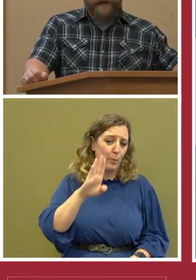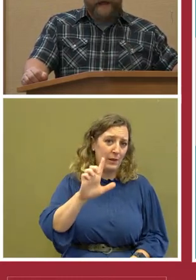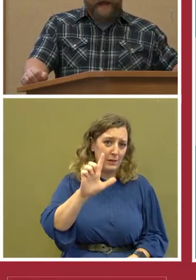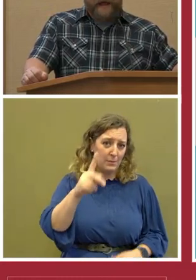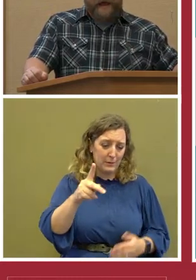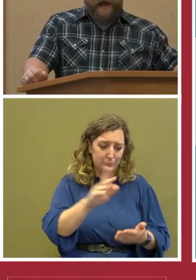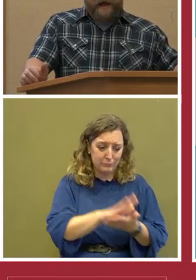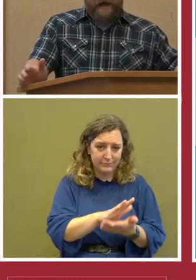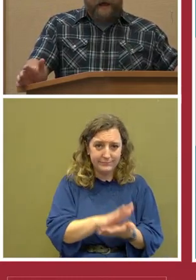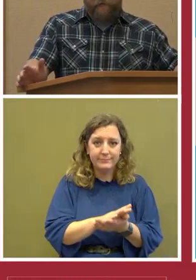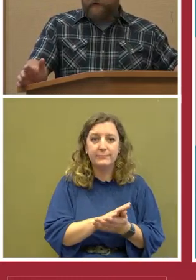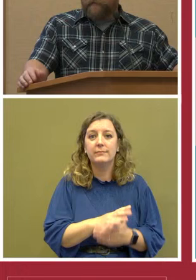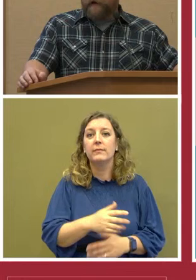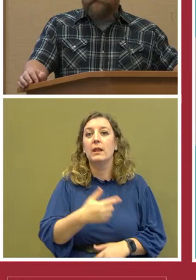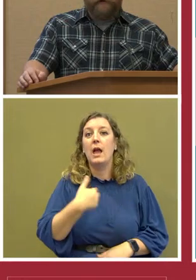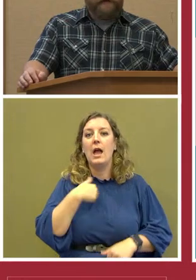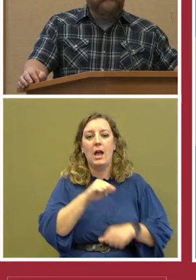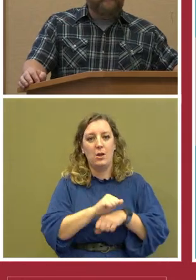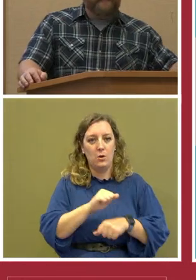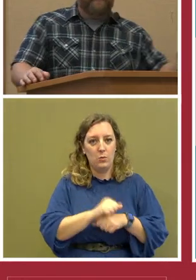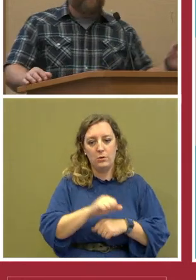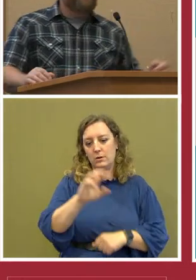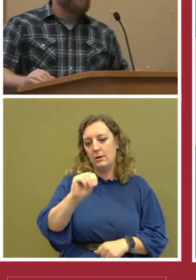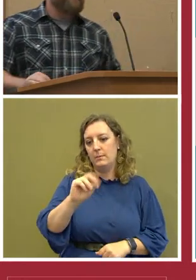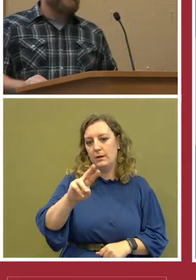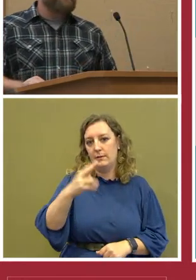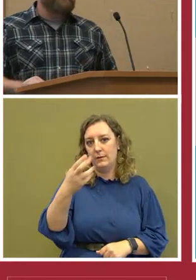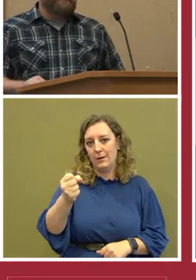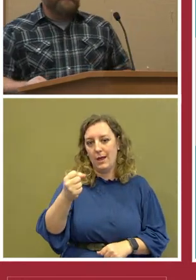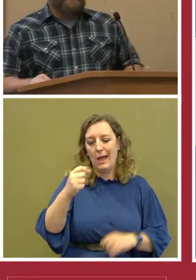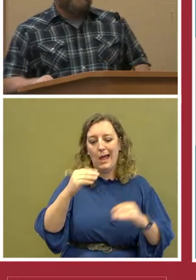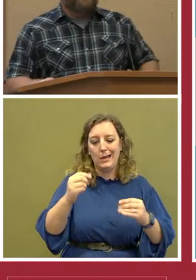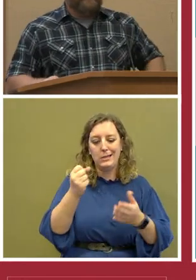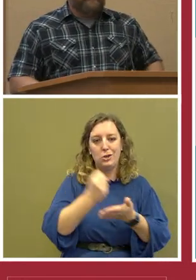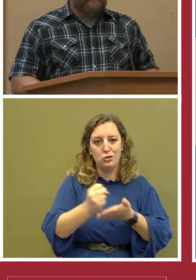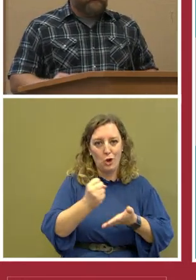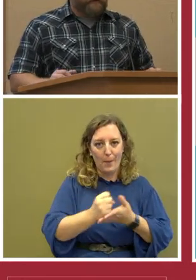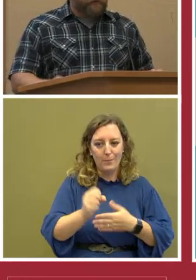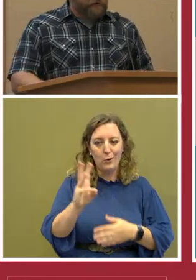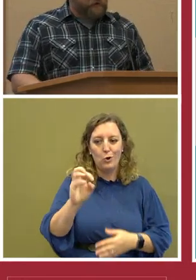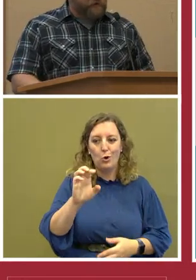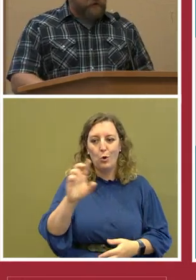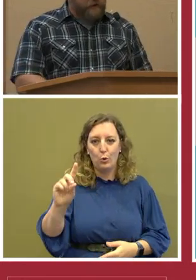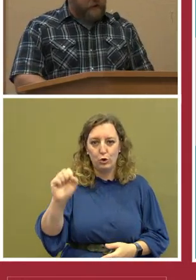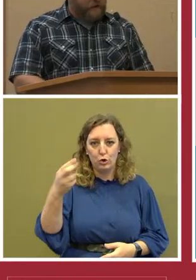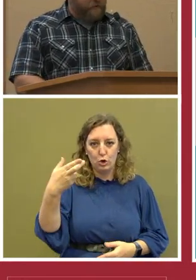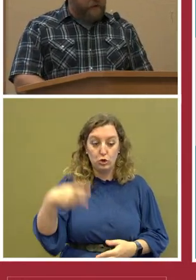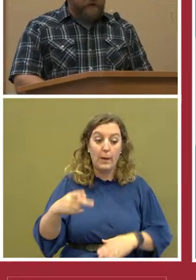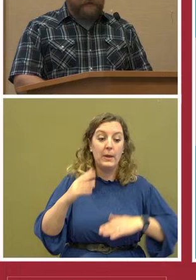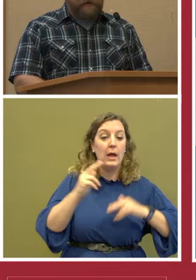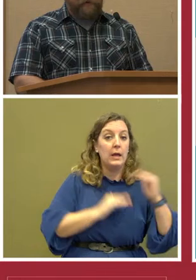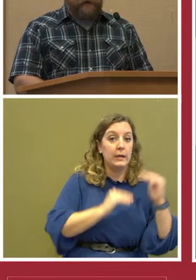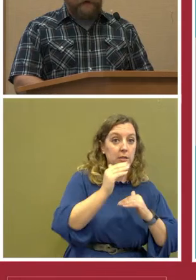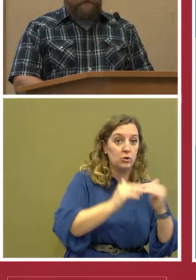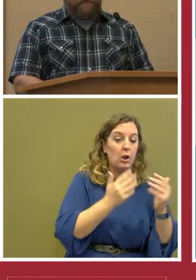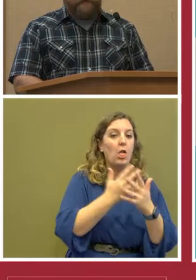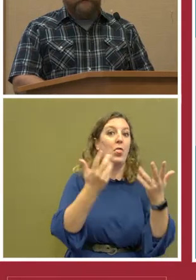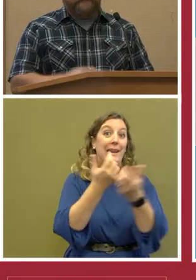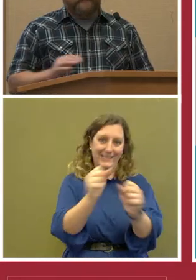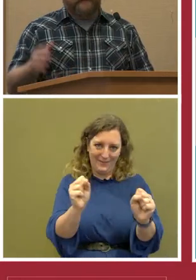schools. I work at Mountain View High School, and I'm a wood shop teacher. So I do construction, a lot of